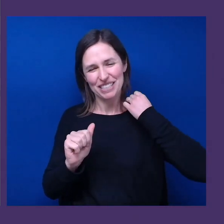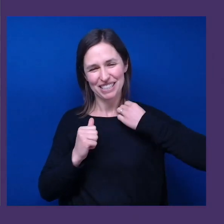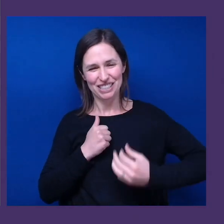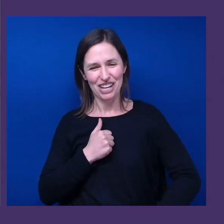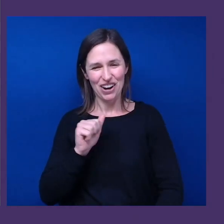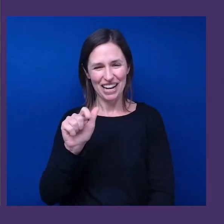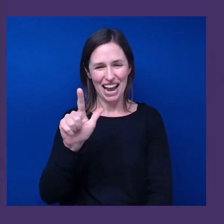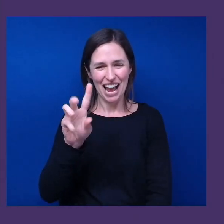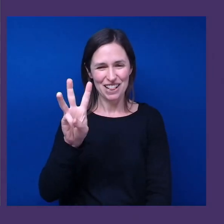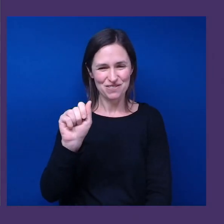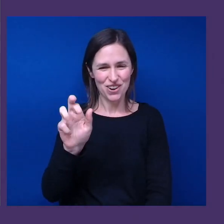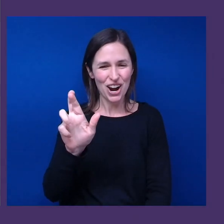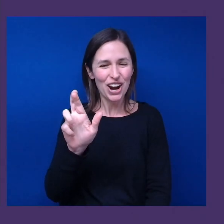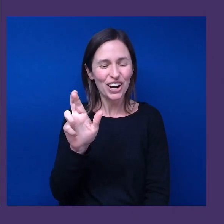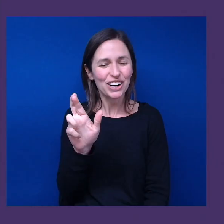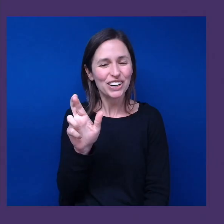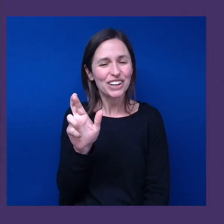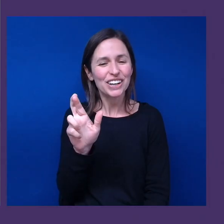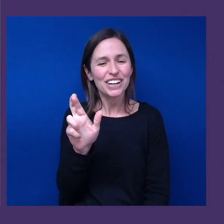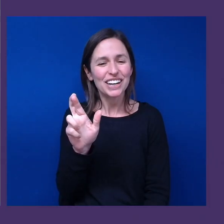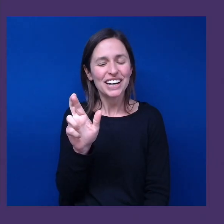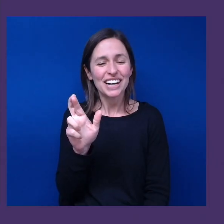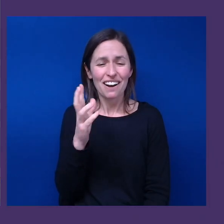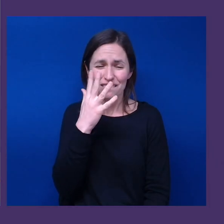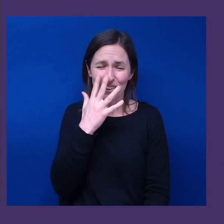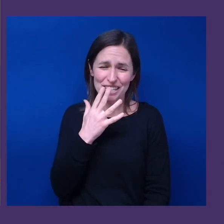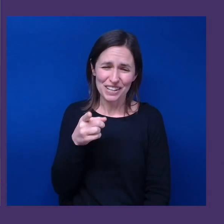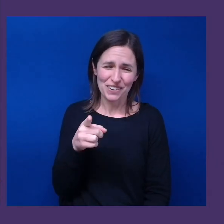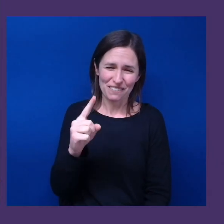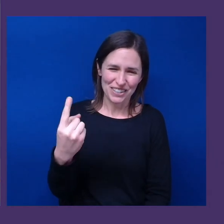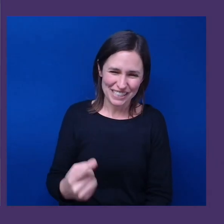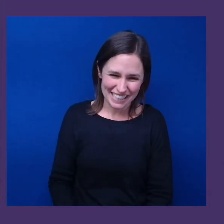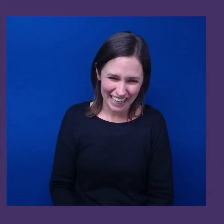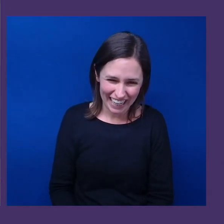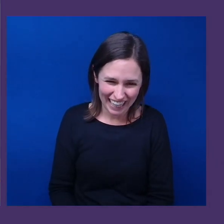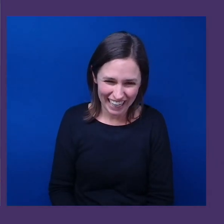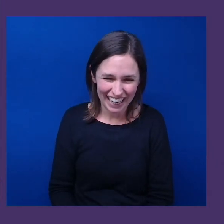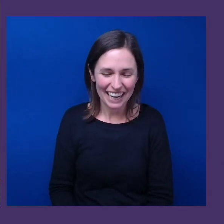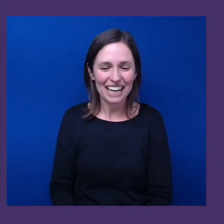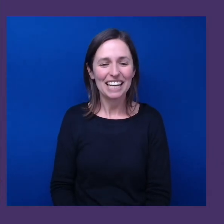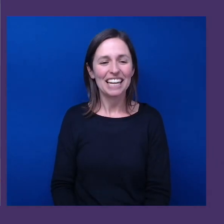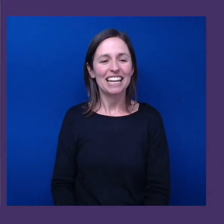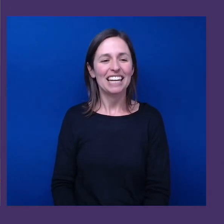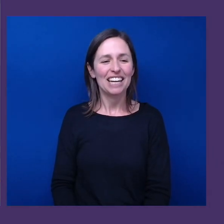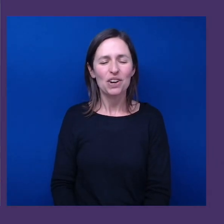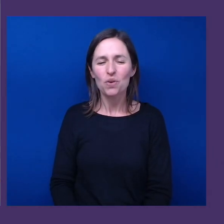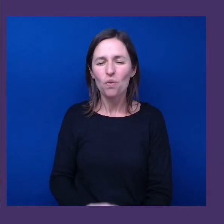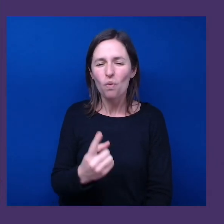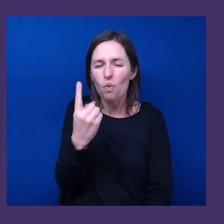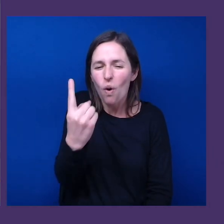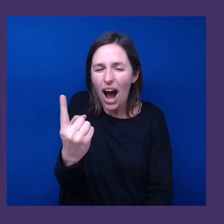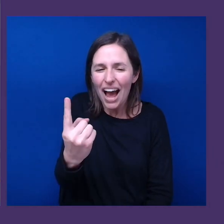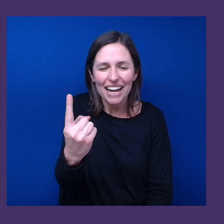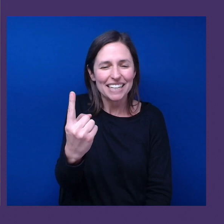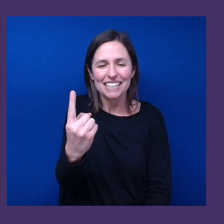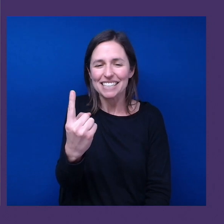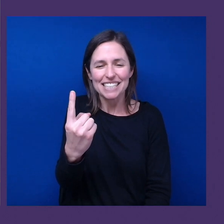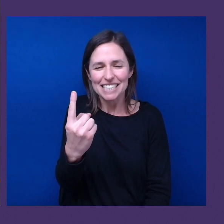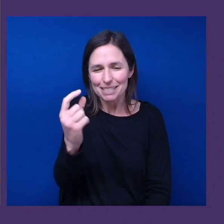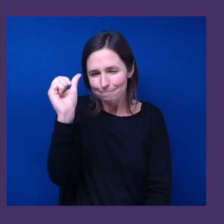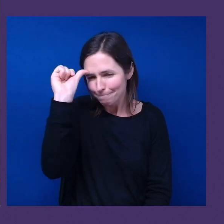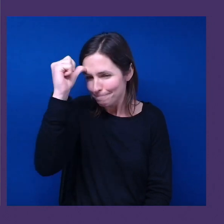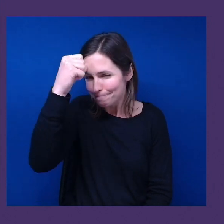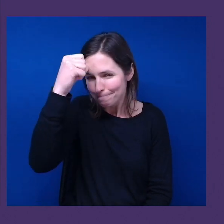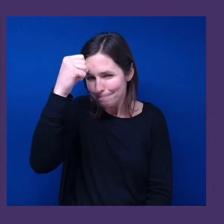but unfortunately, you're the first one. One takeaway that you really hope that someone got from this conversation?